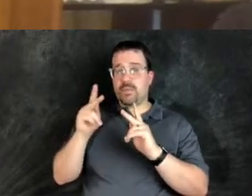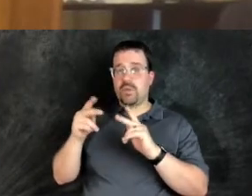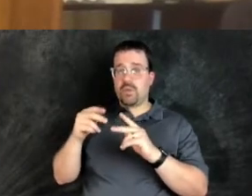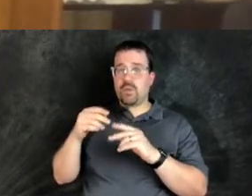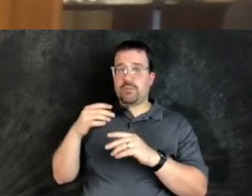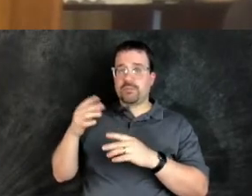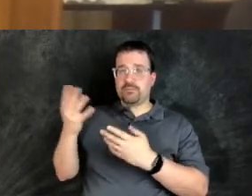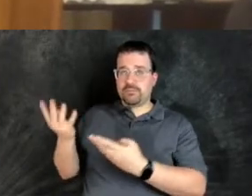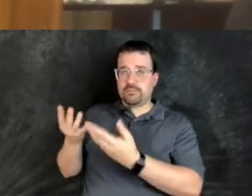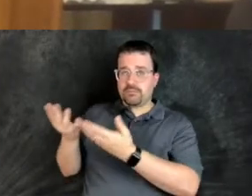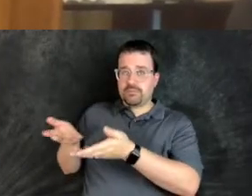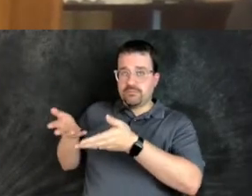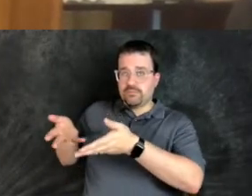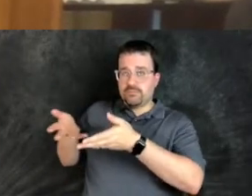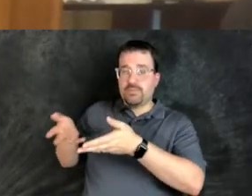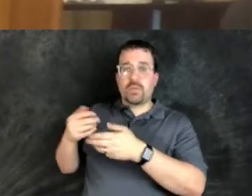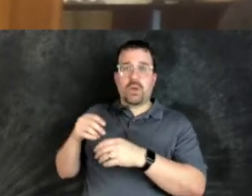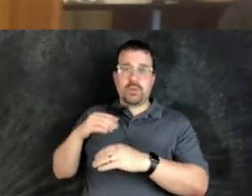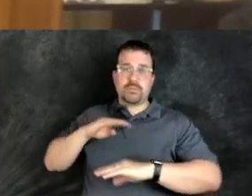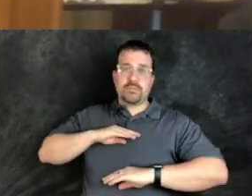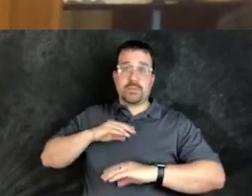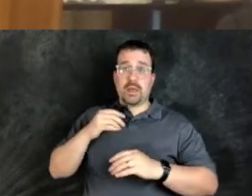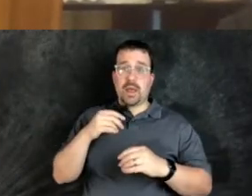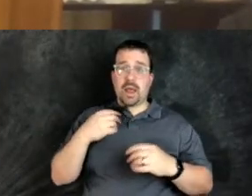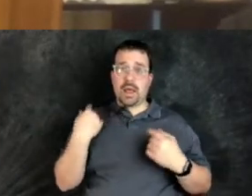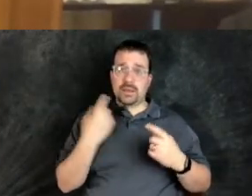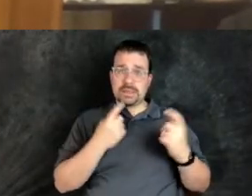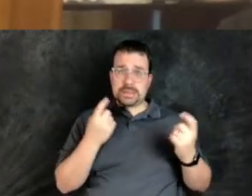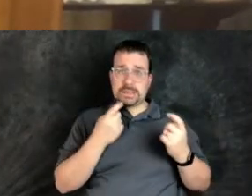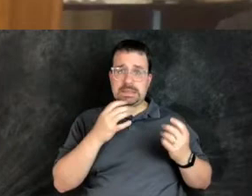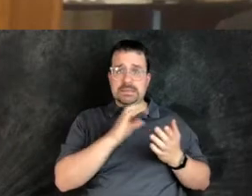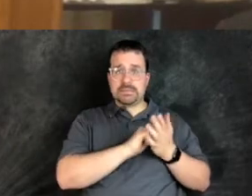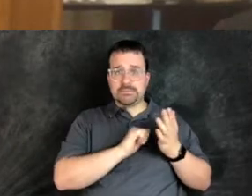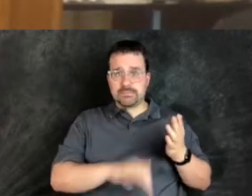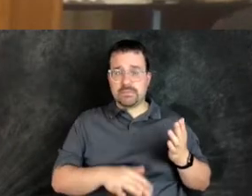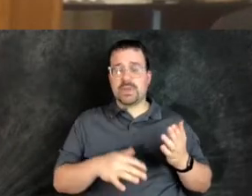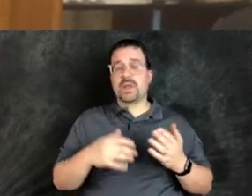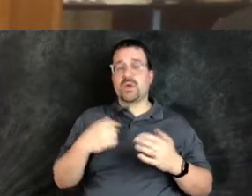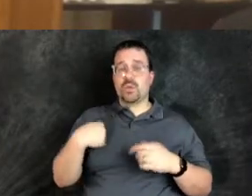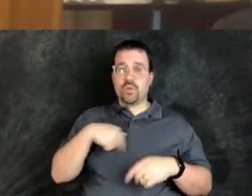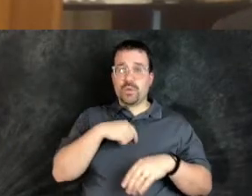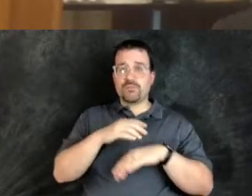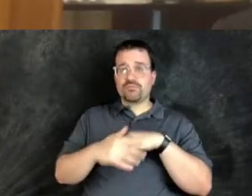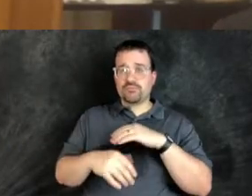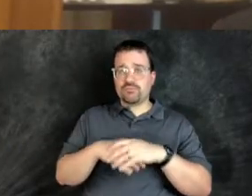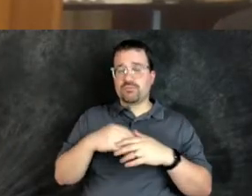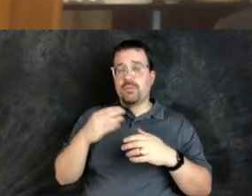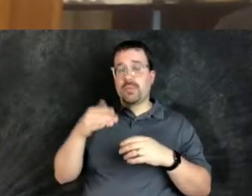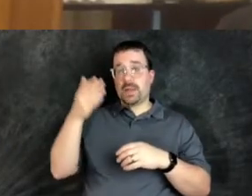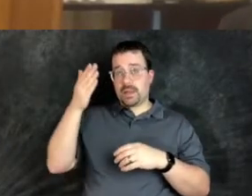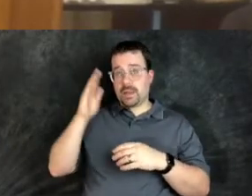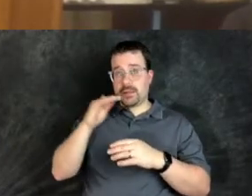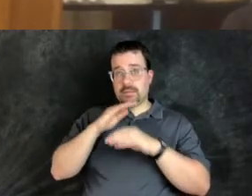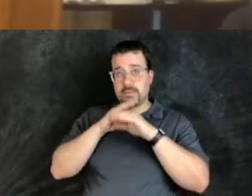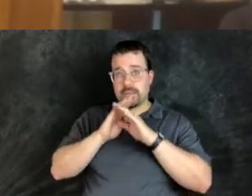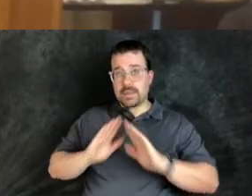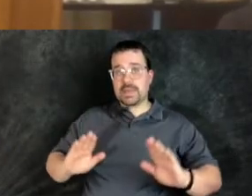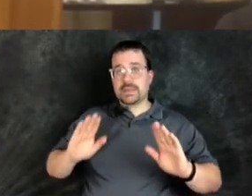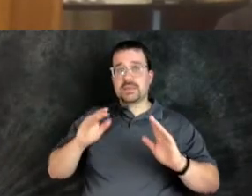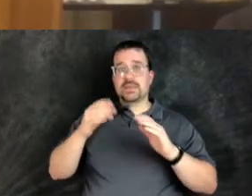our iniquities are overcome, and we are comforted by God's peace and